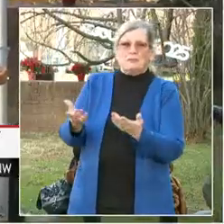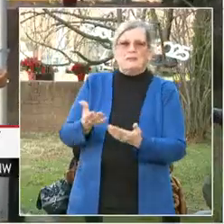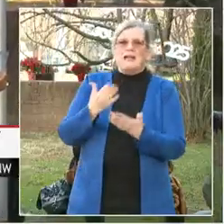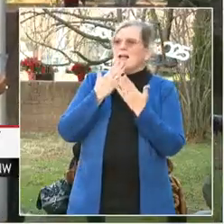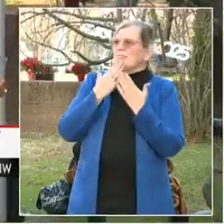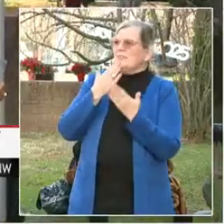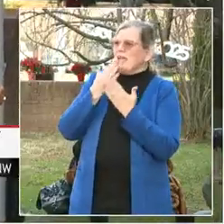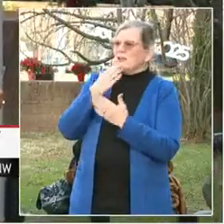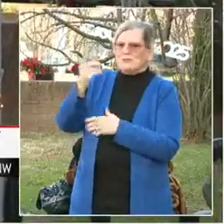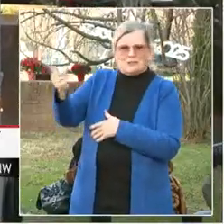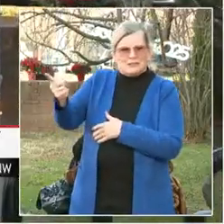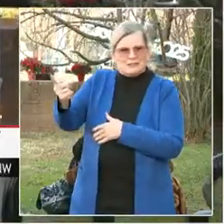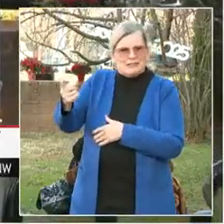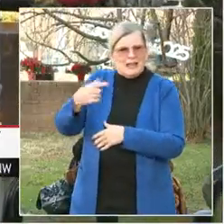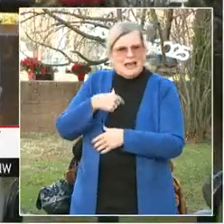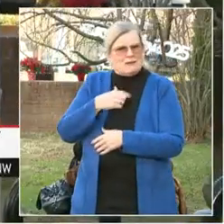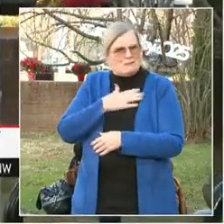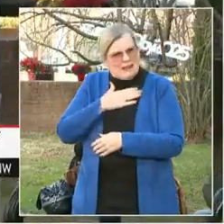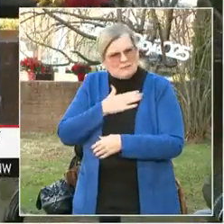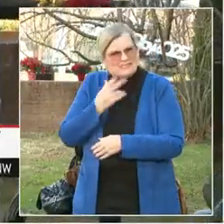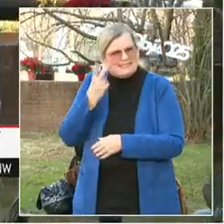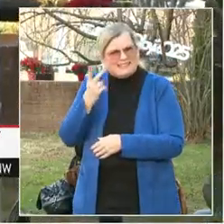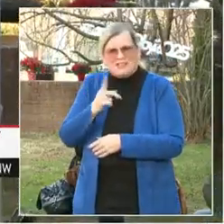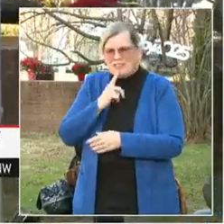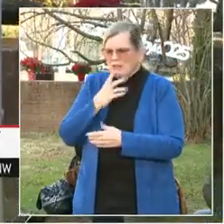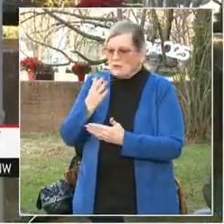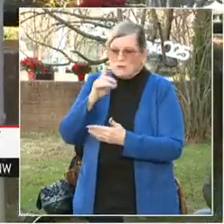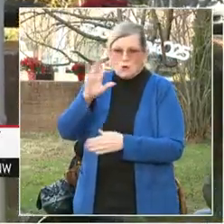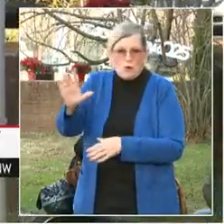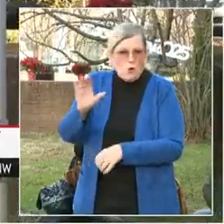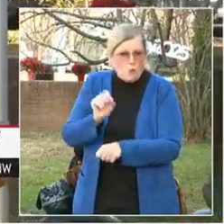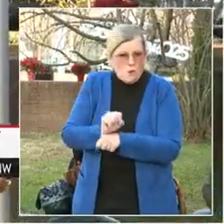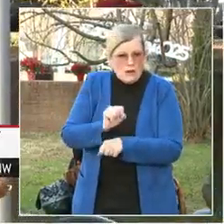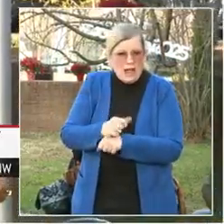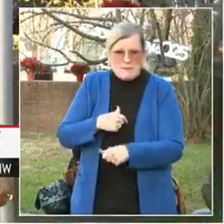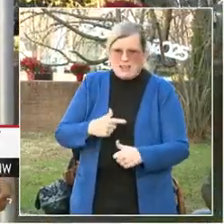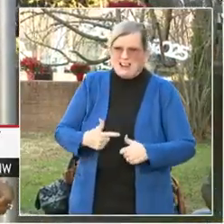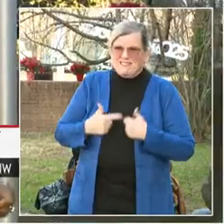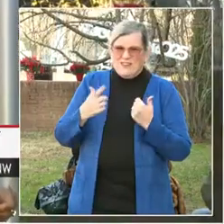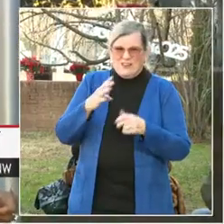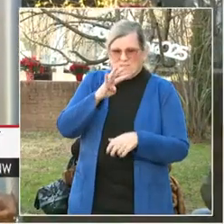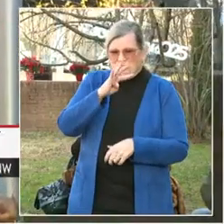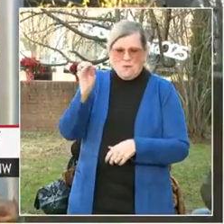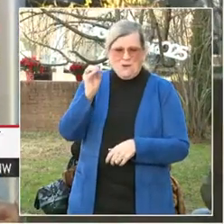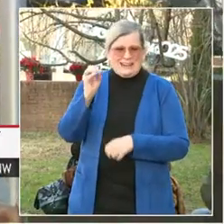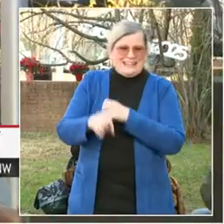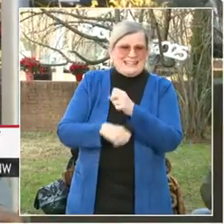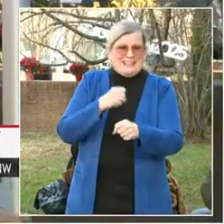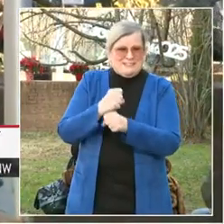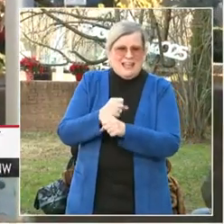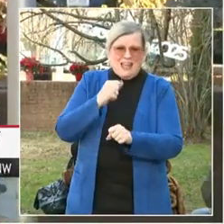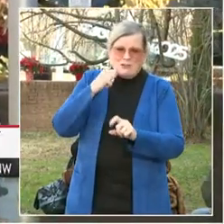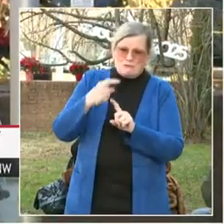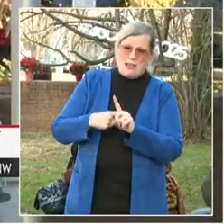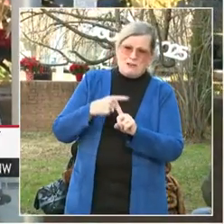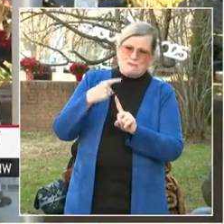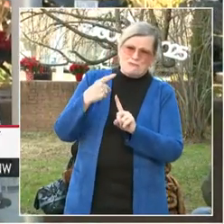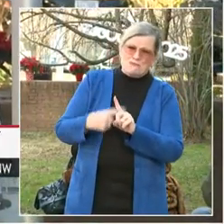you for all your good work. I've lived here for more than 40 years, I can't believe it, as a renter, but in this community. I